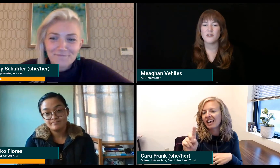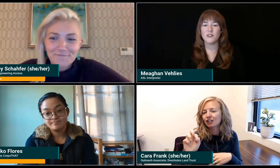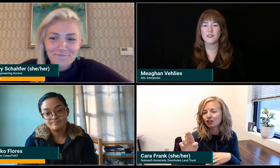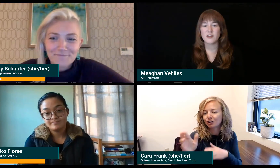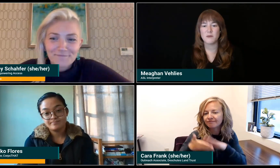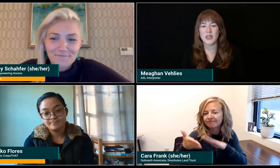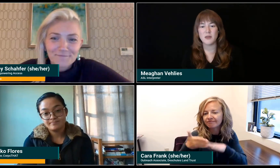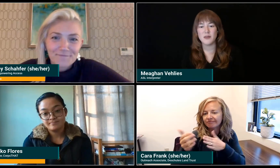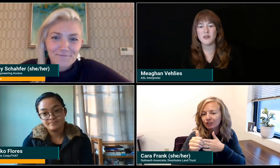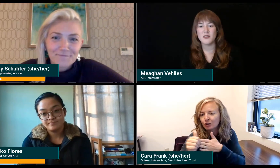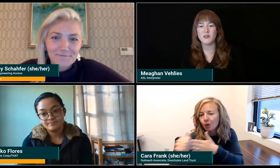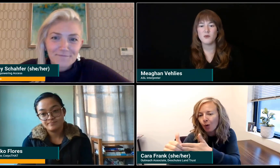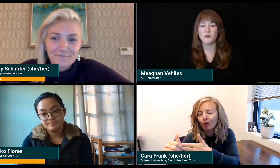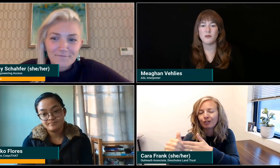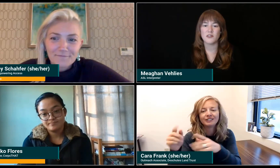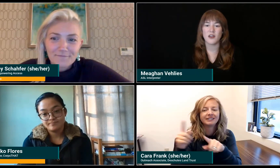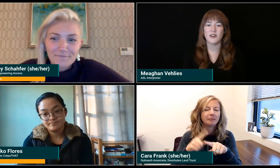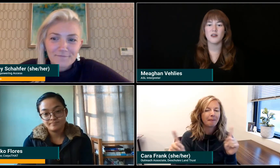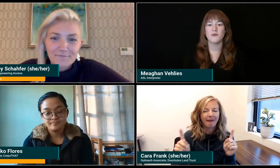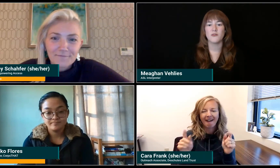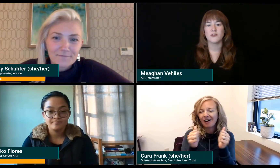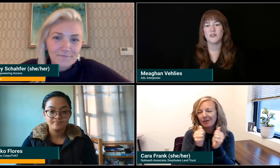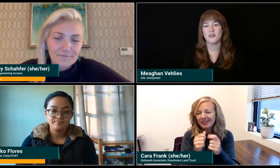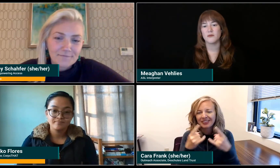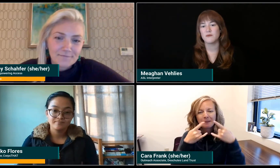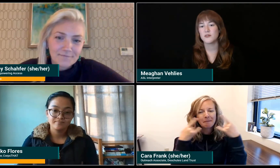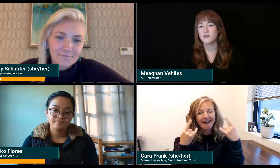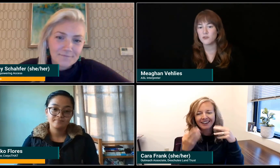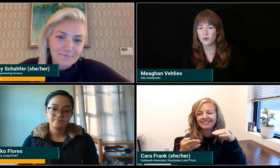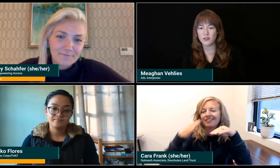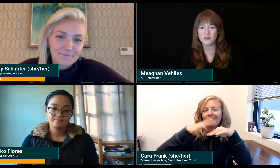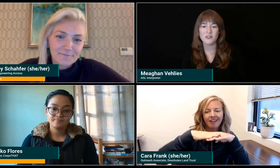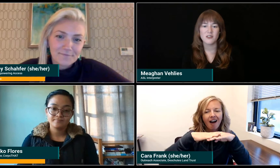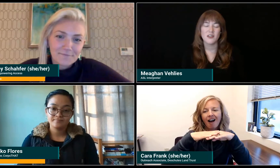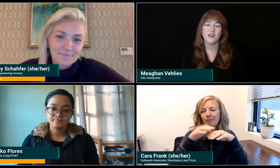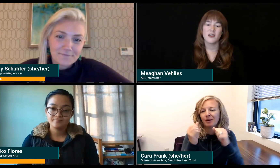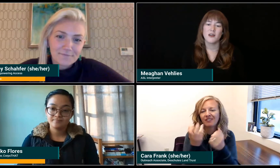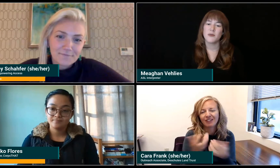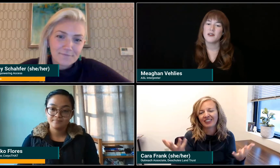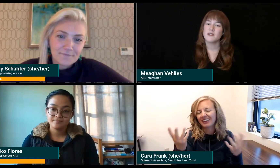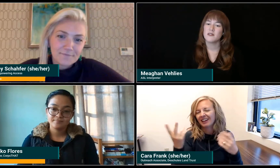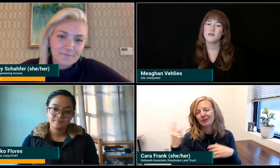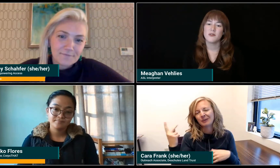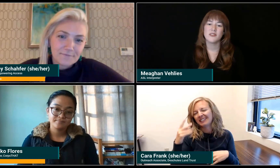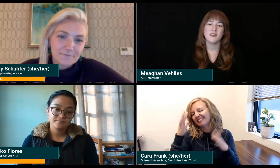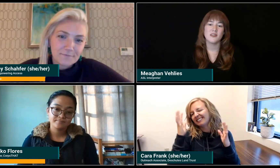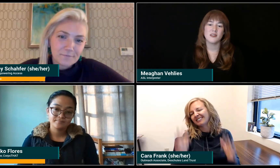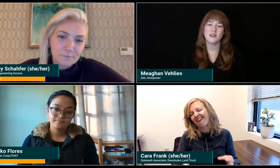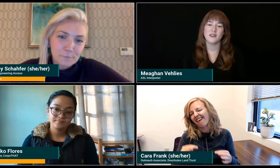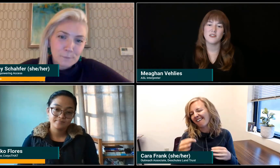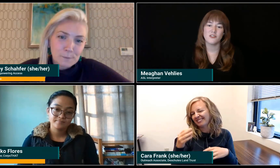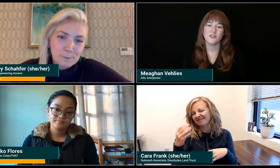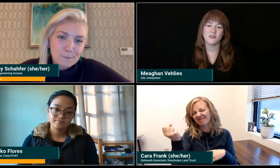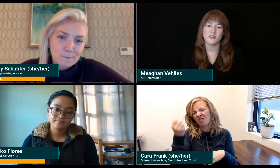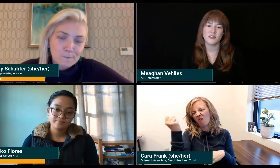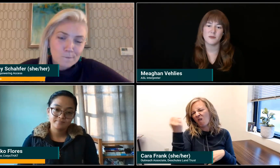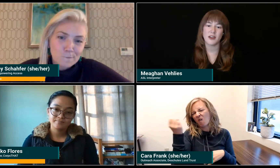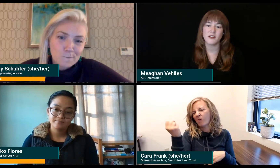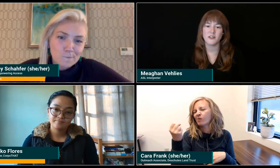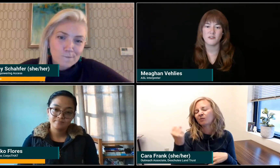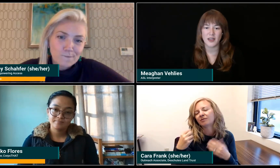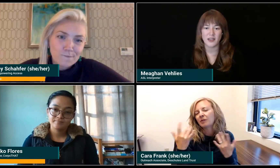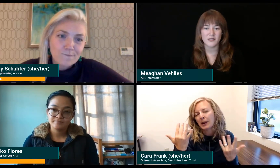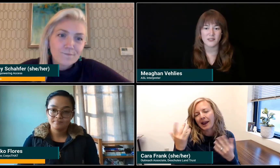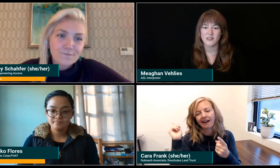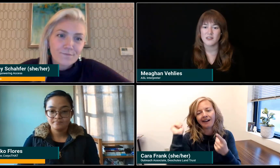the two of us thought maybe we would sign up for some tours But with the additional